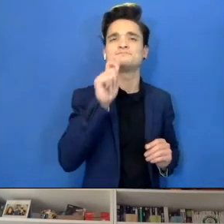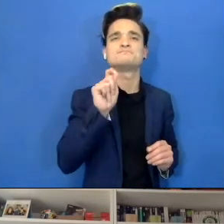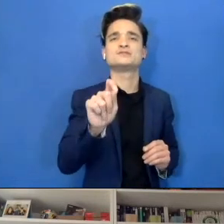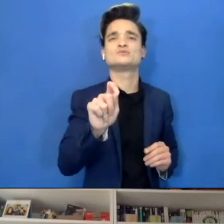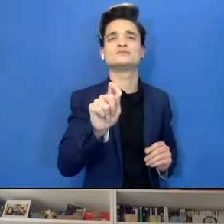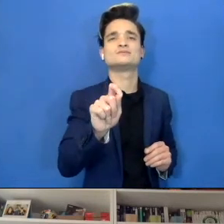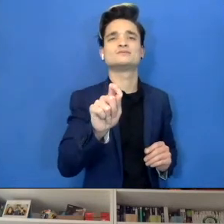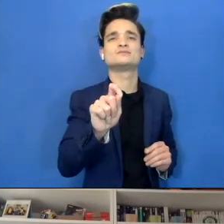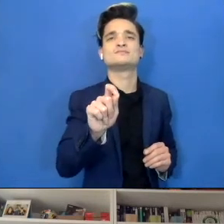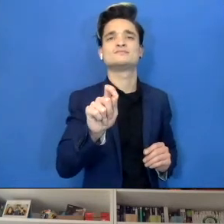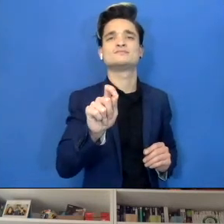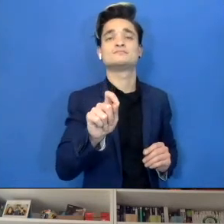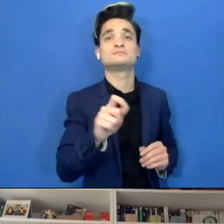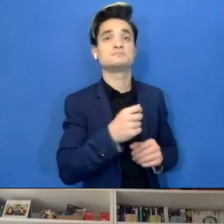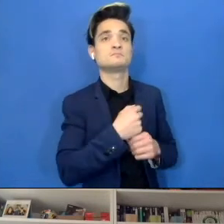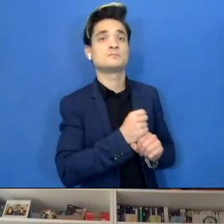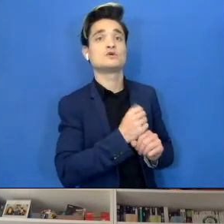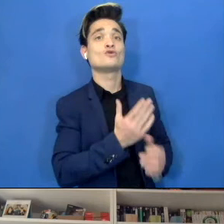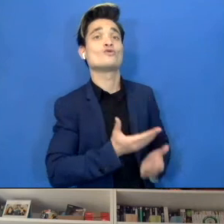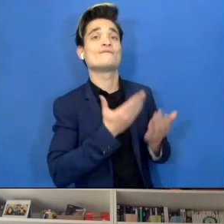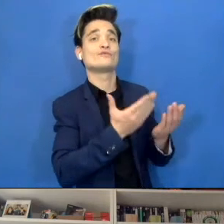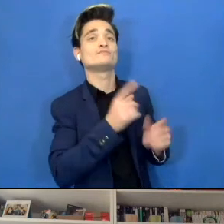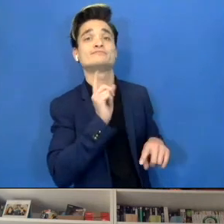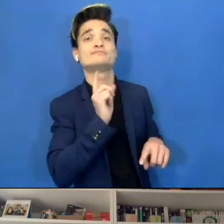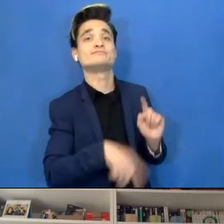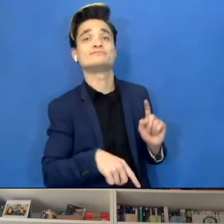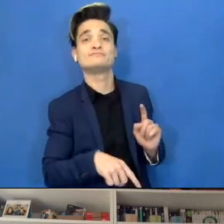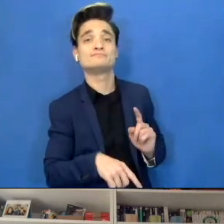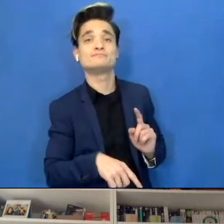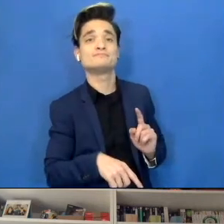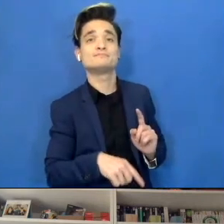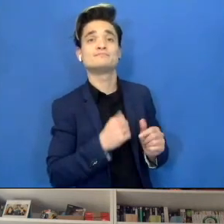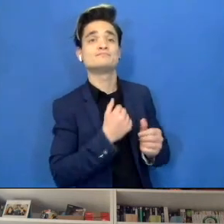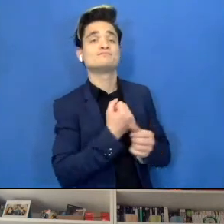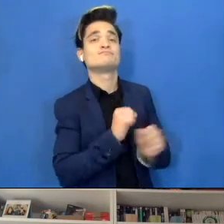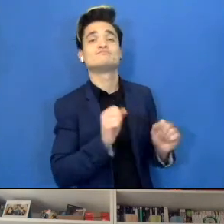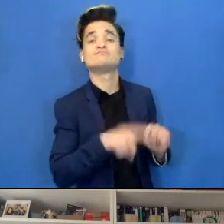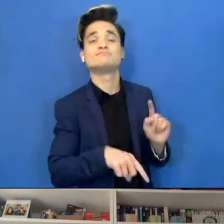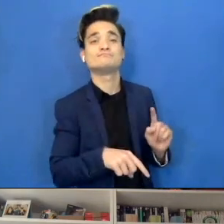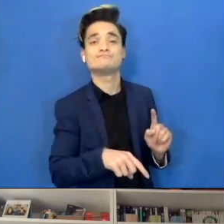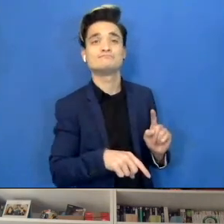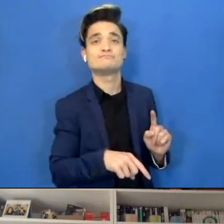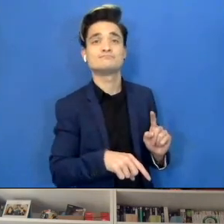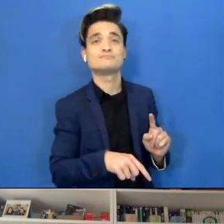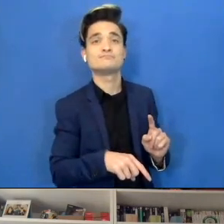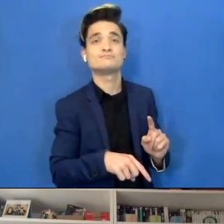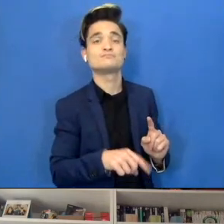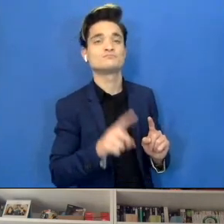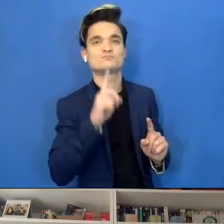Yeah. Yes, or that, but respecting your boundaries, not forcing you.